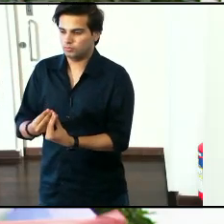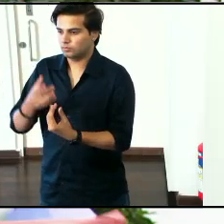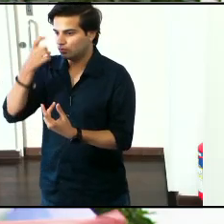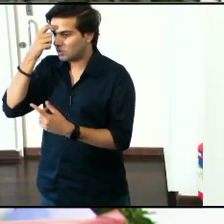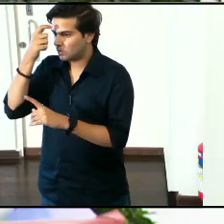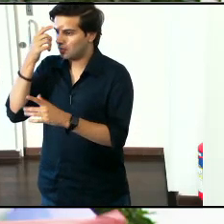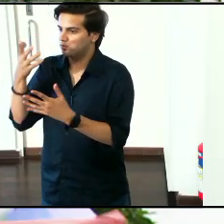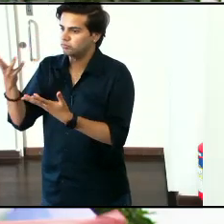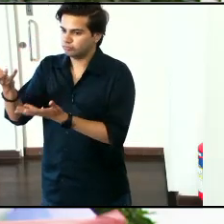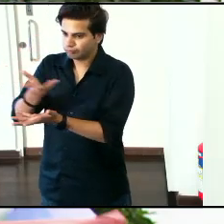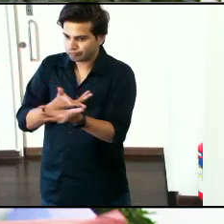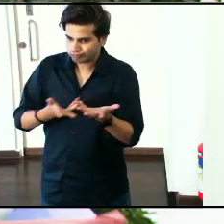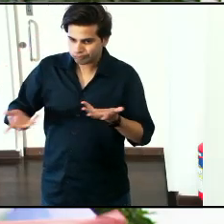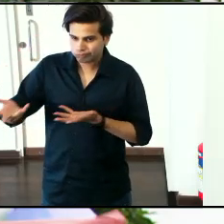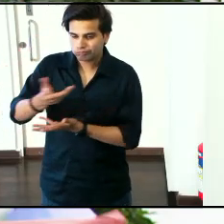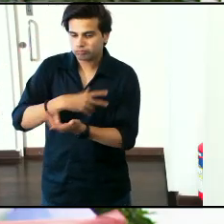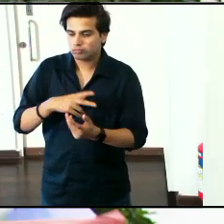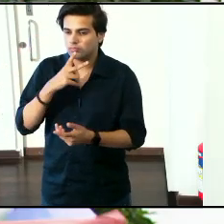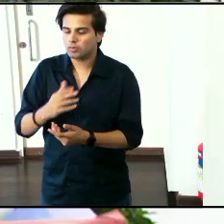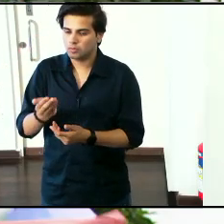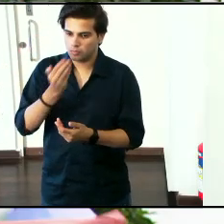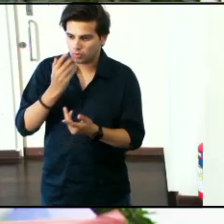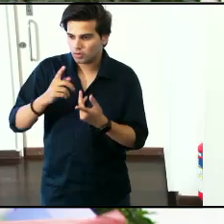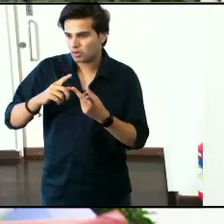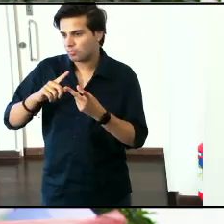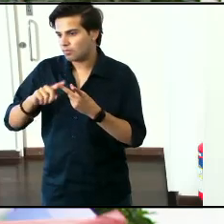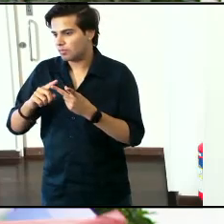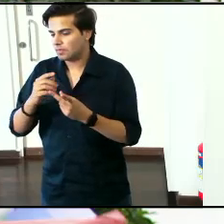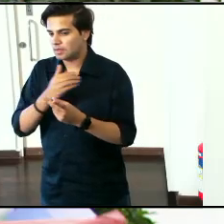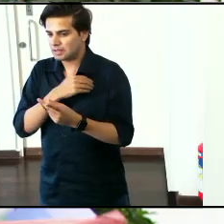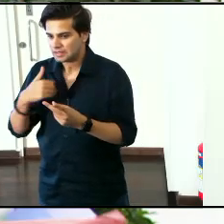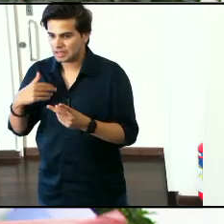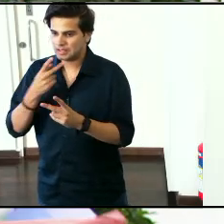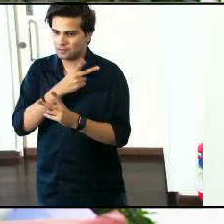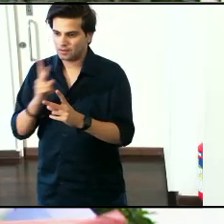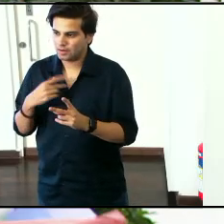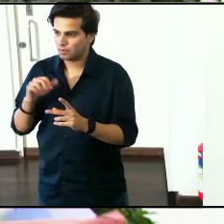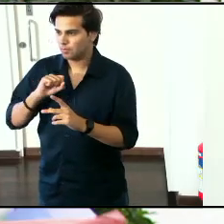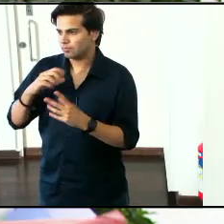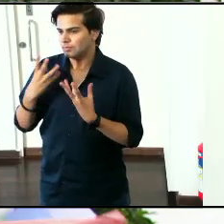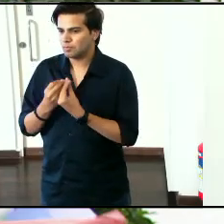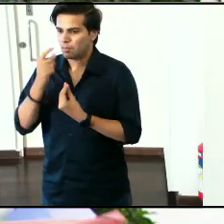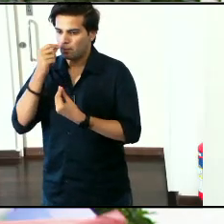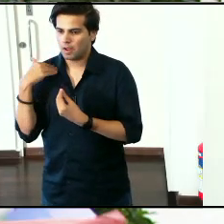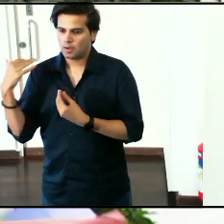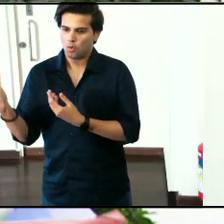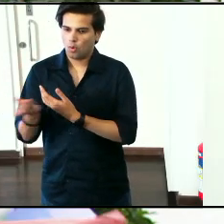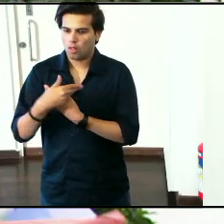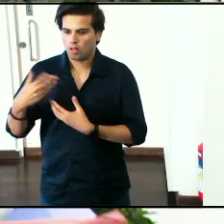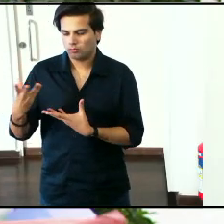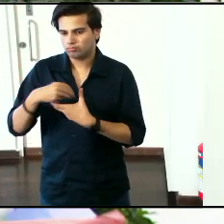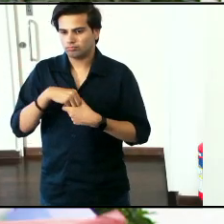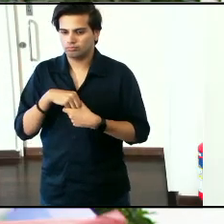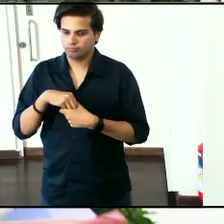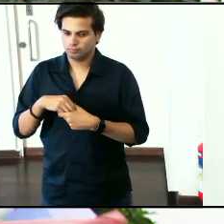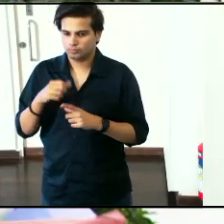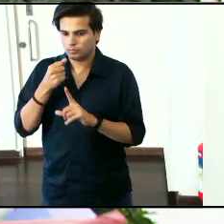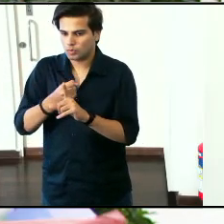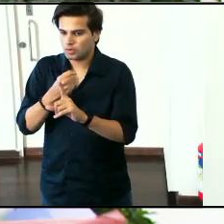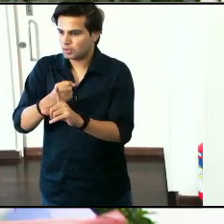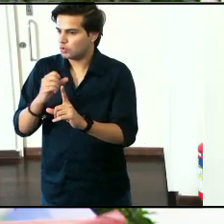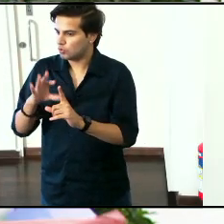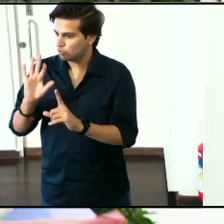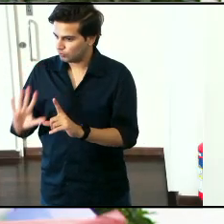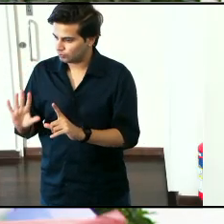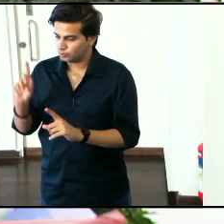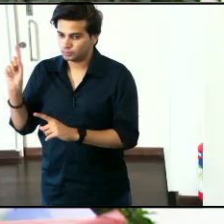this says Hindu, Muslim, Sikh, Isai, hetero, homo, bhai, bhai. So it is an interesting question of the way in which